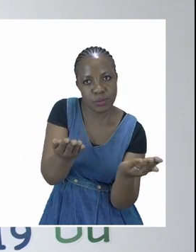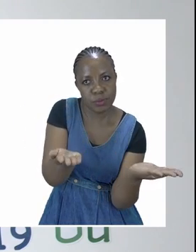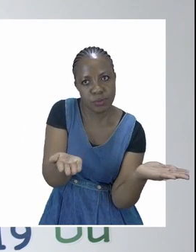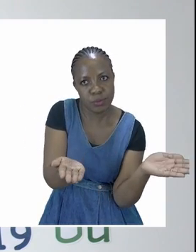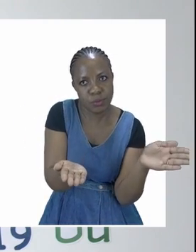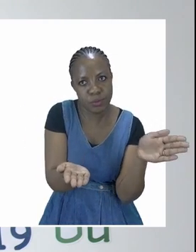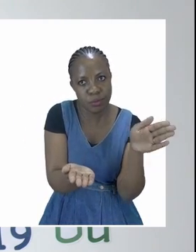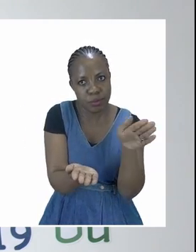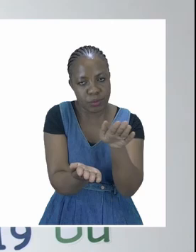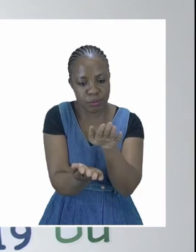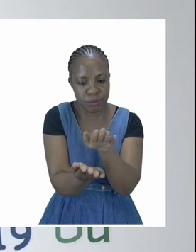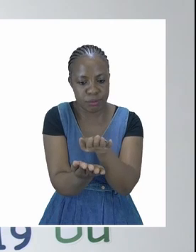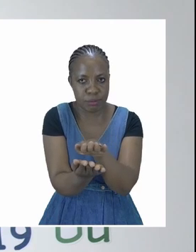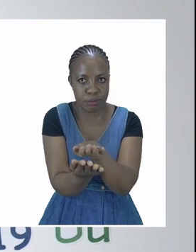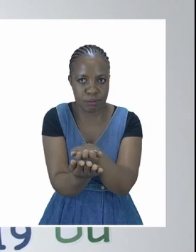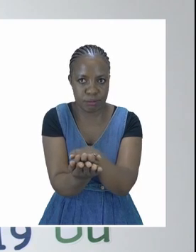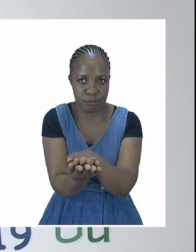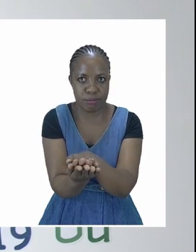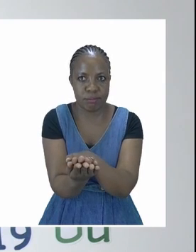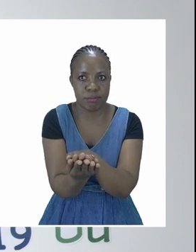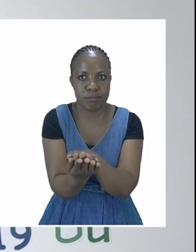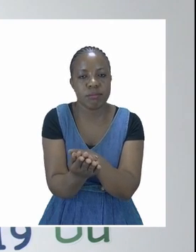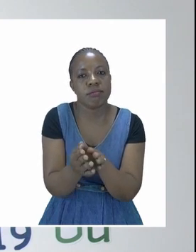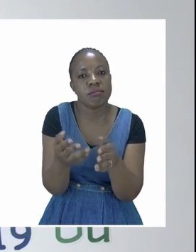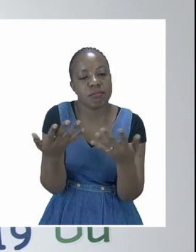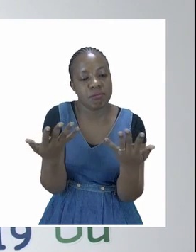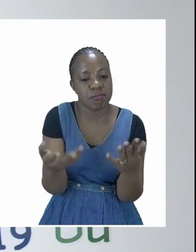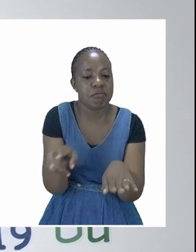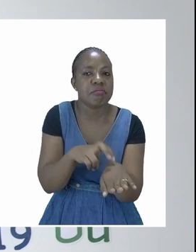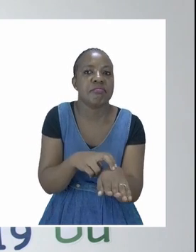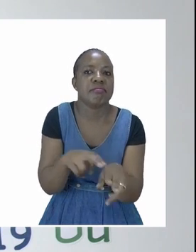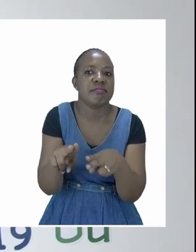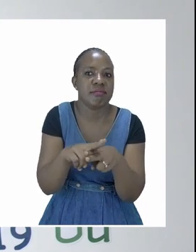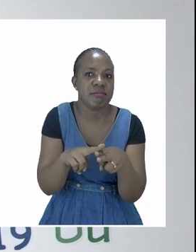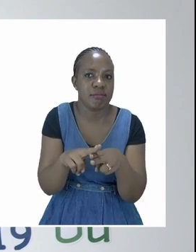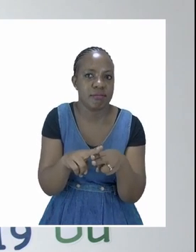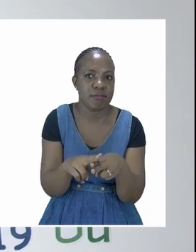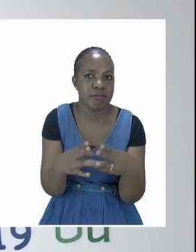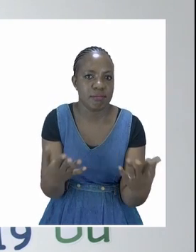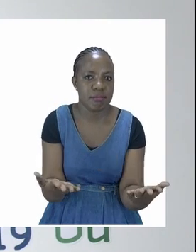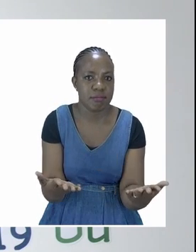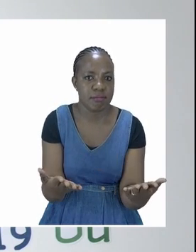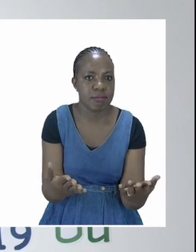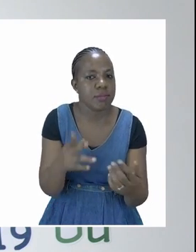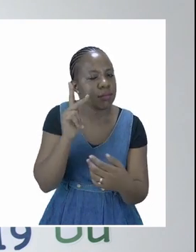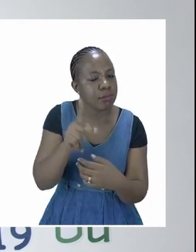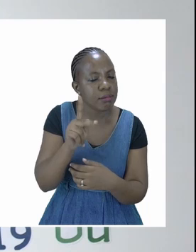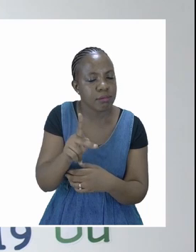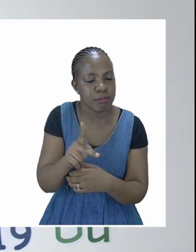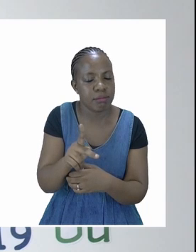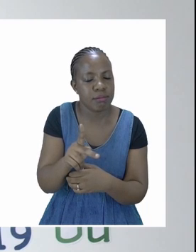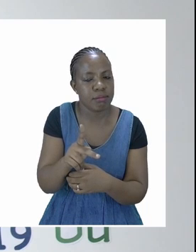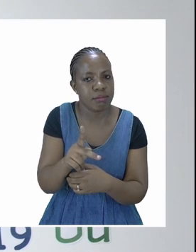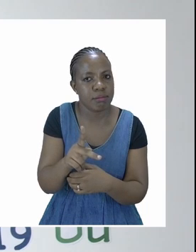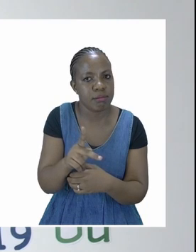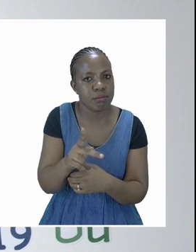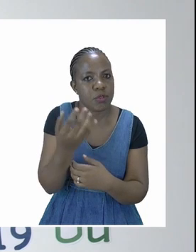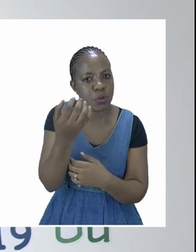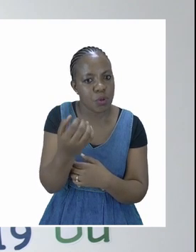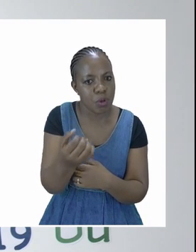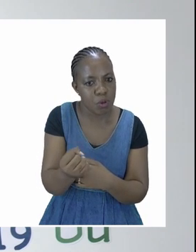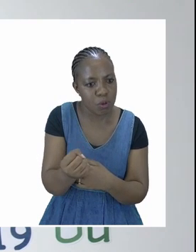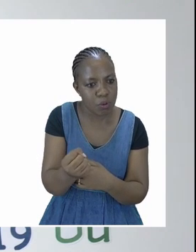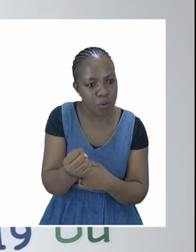it for ready to use. But there is more. We are also available on